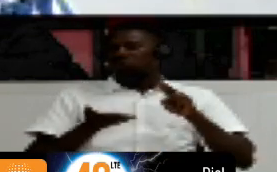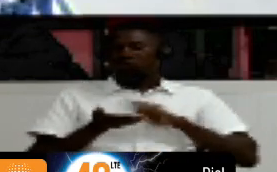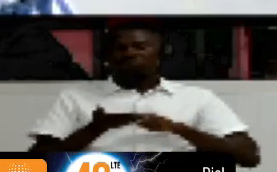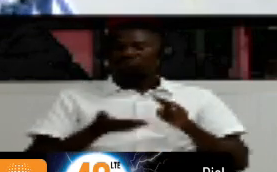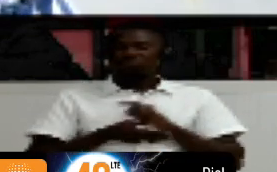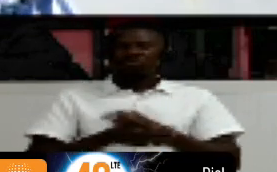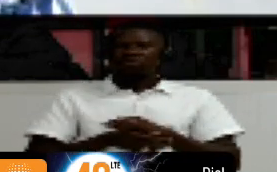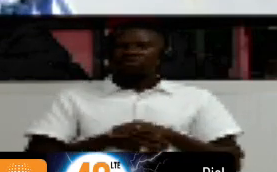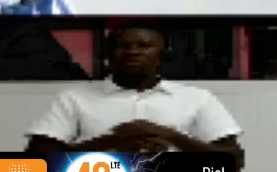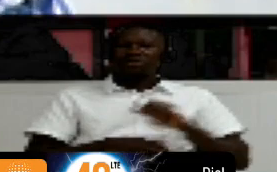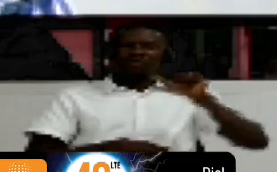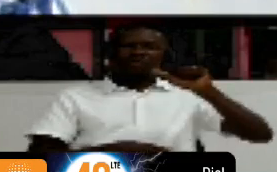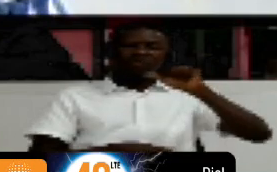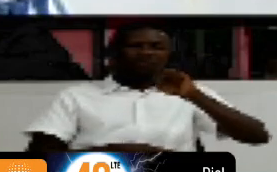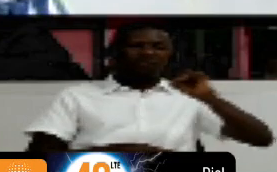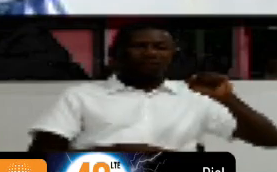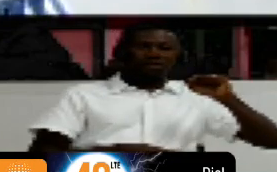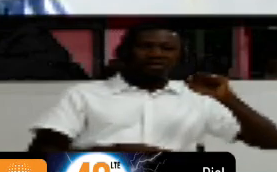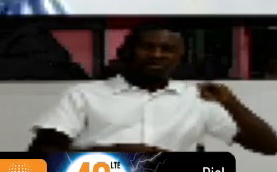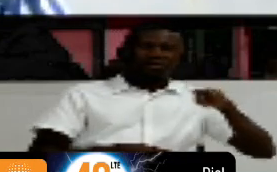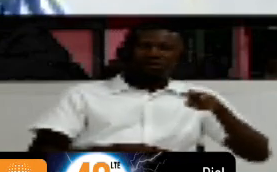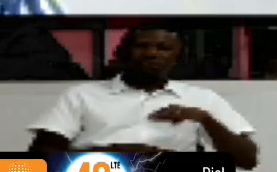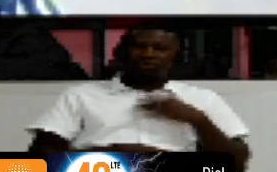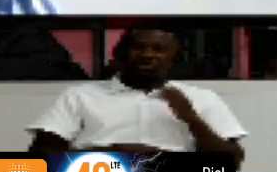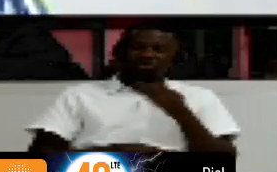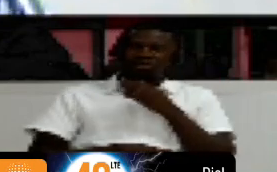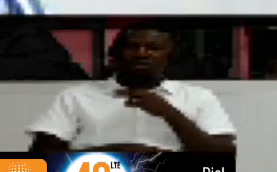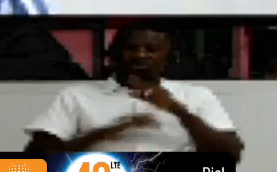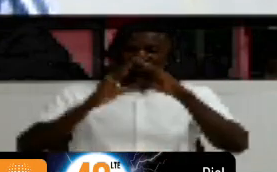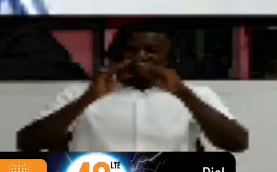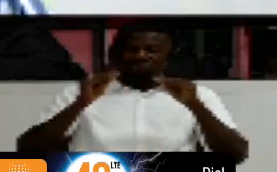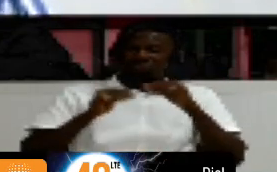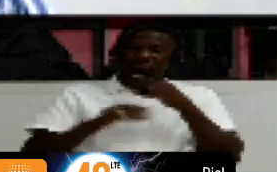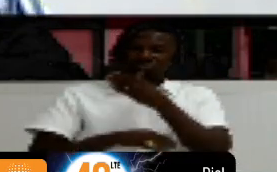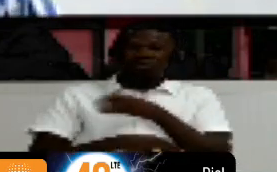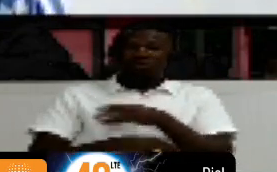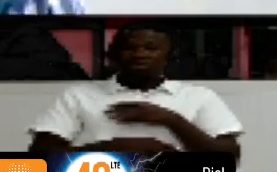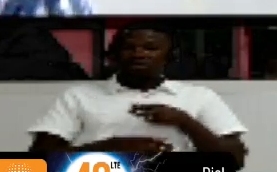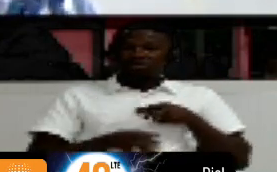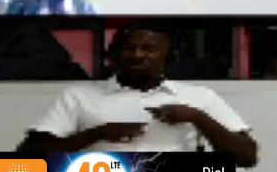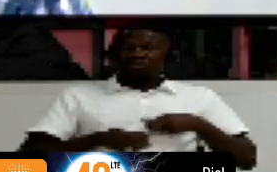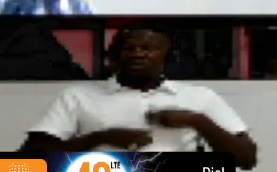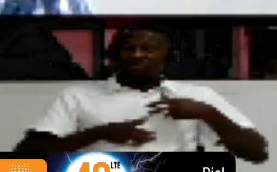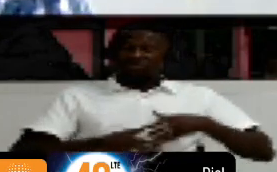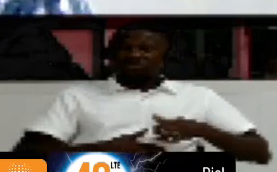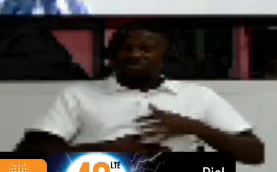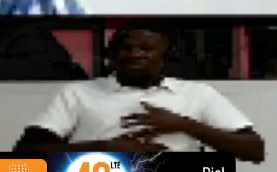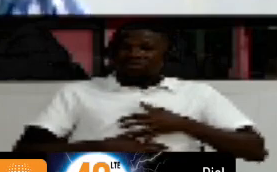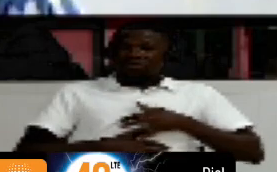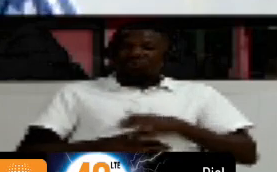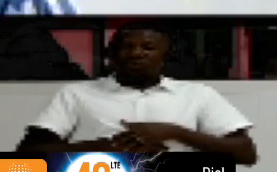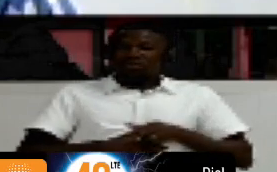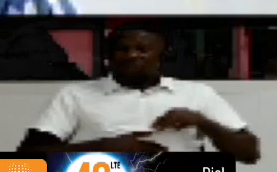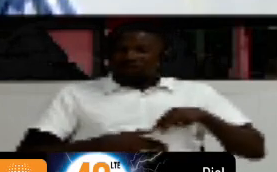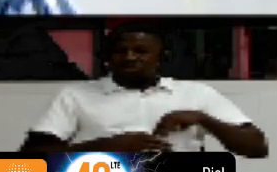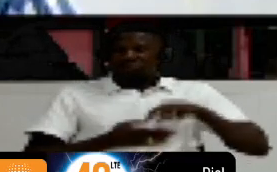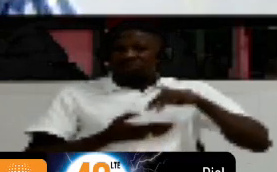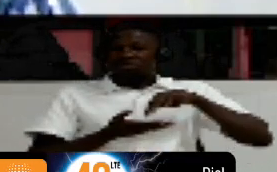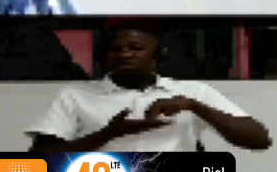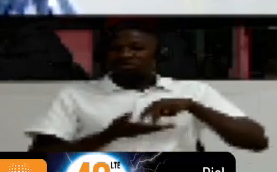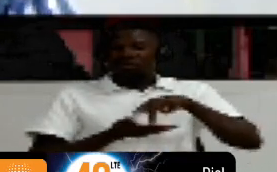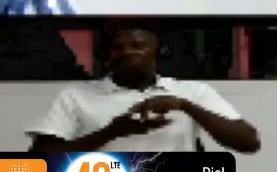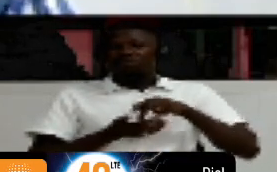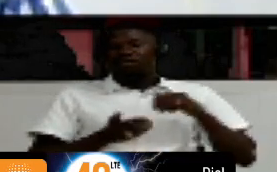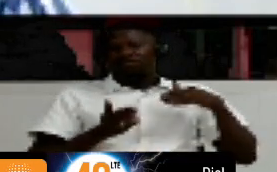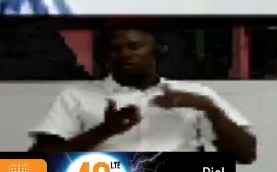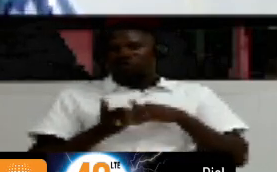would go to his room, even though he would be limping, holding his stomach, but he will